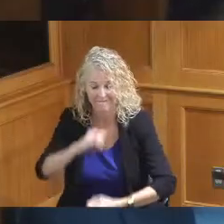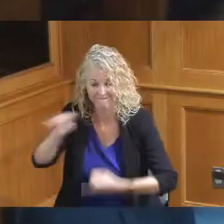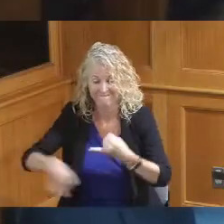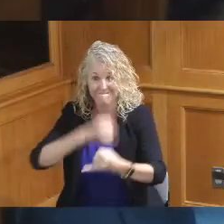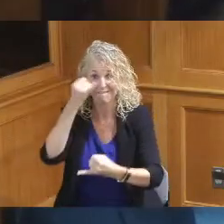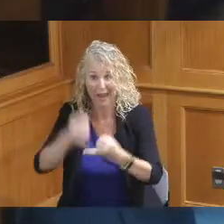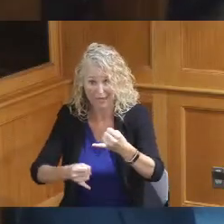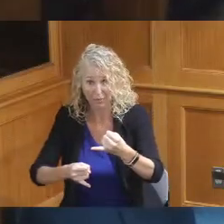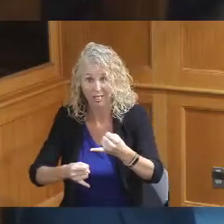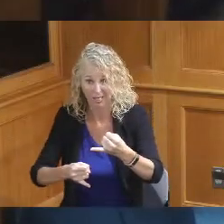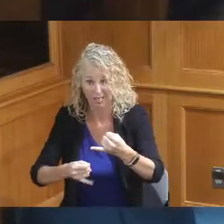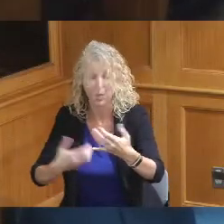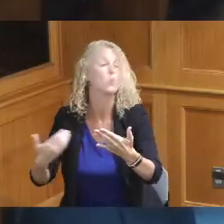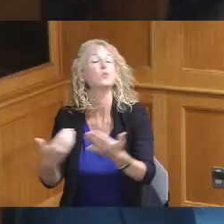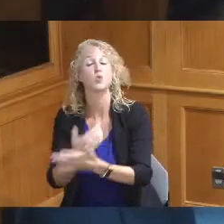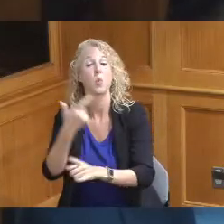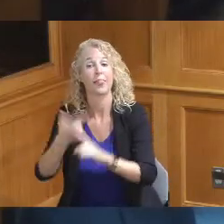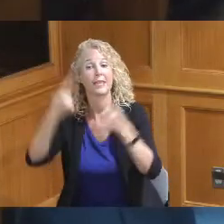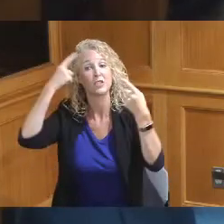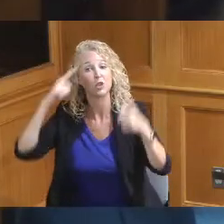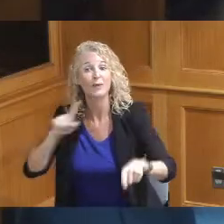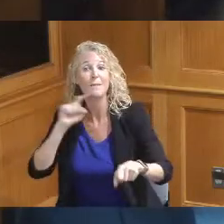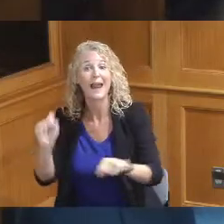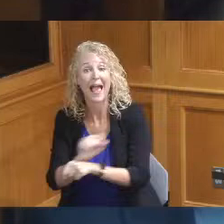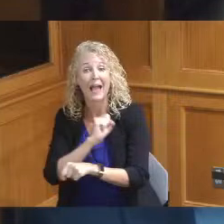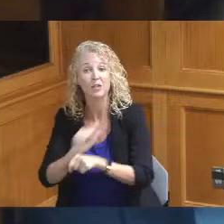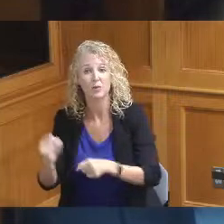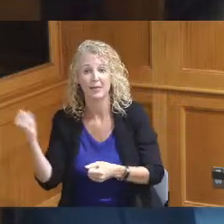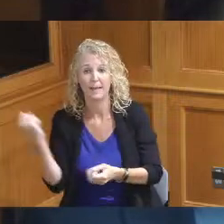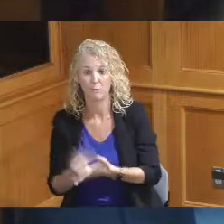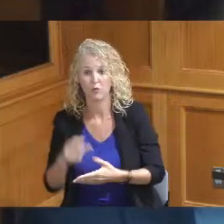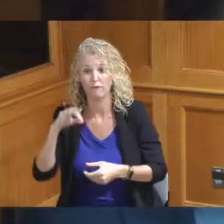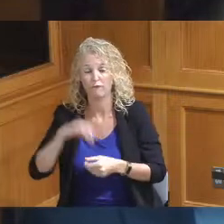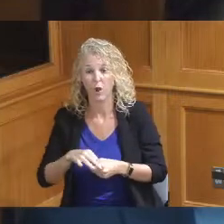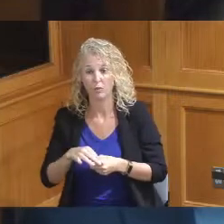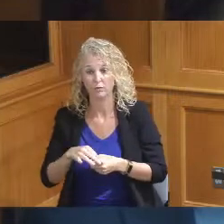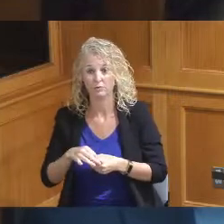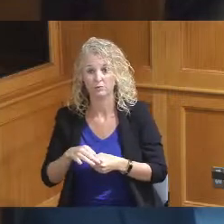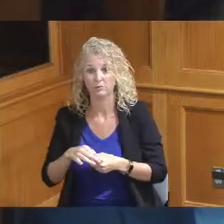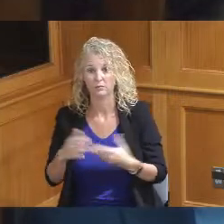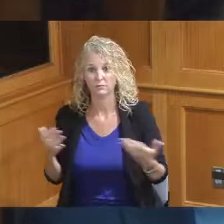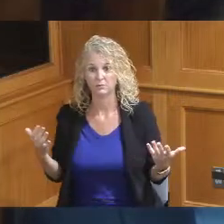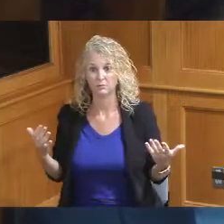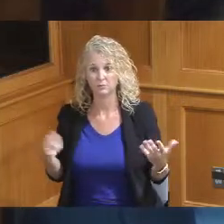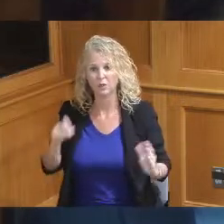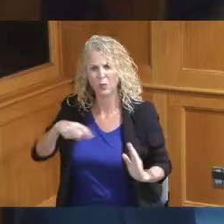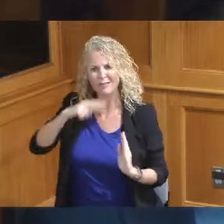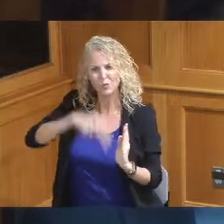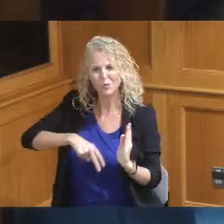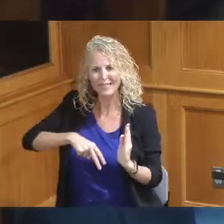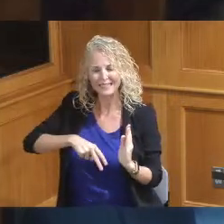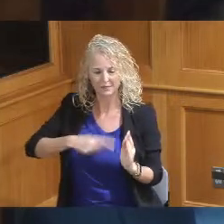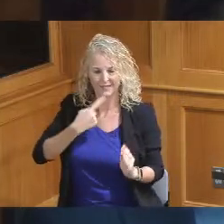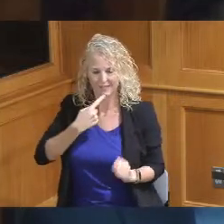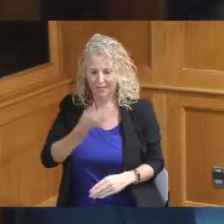final new lease agreement is approved by the board. We gotta read. It's in